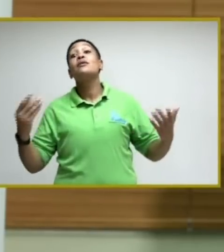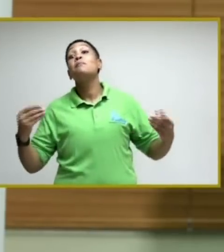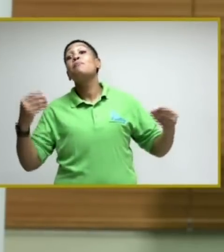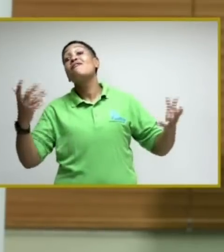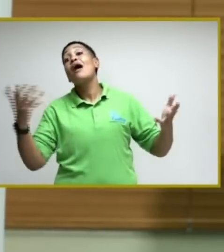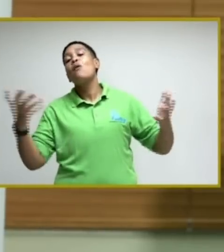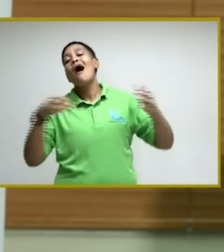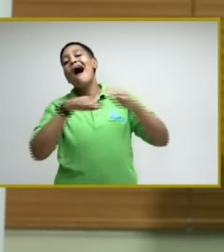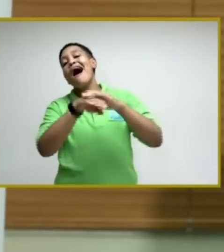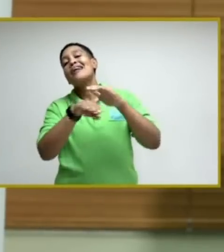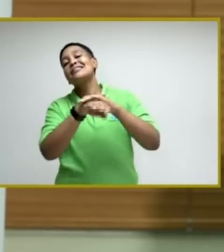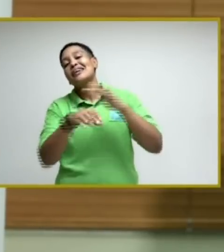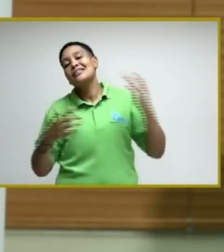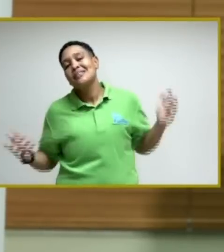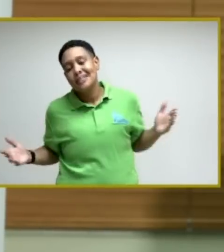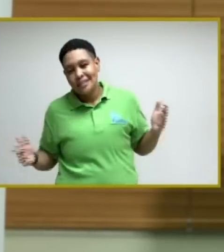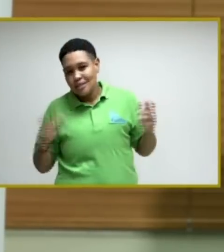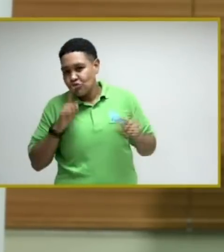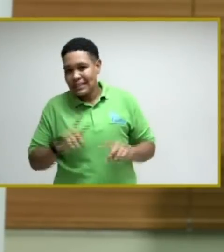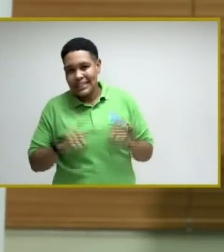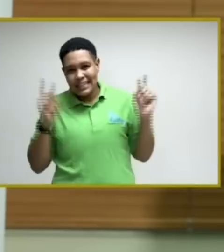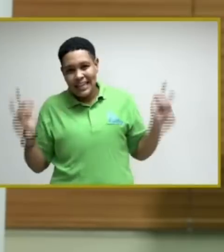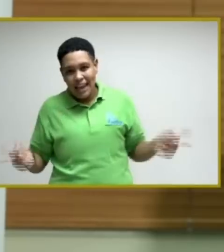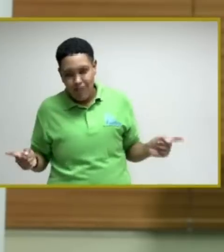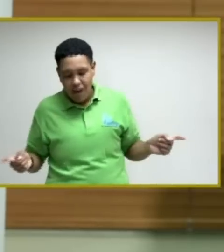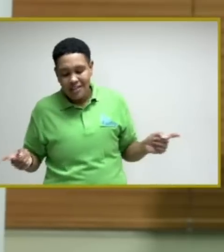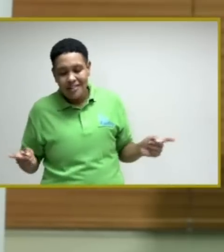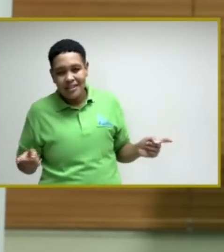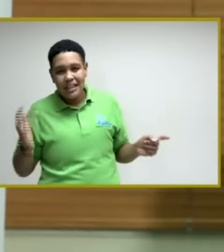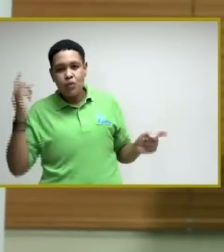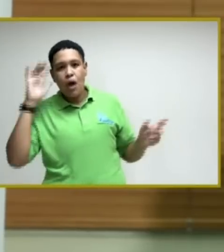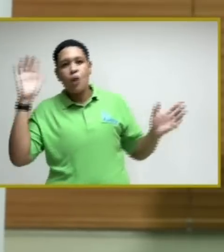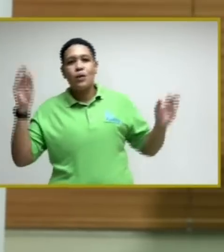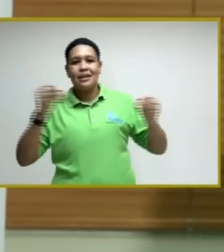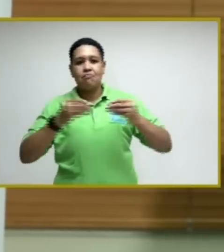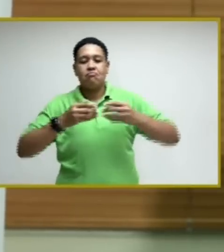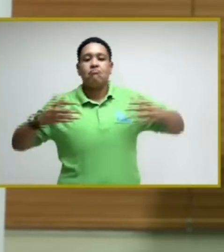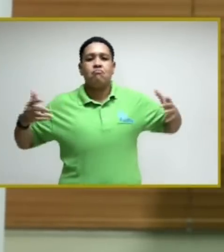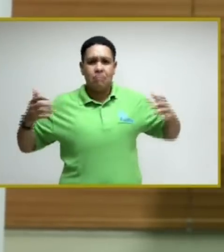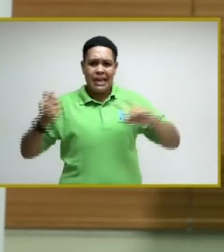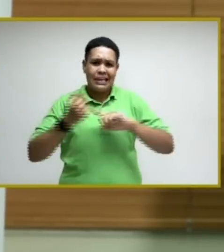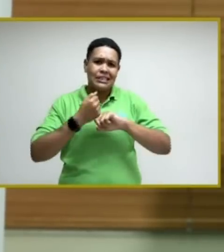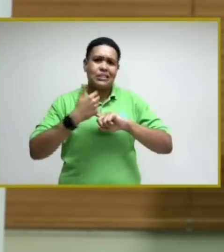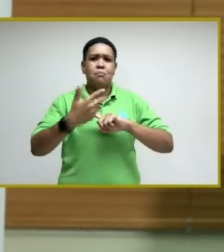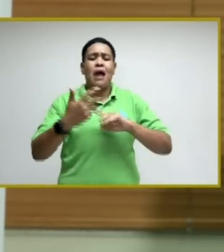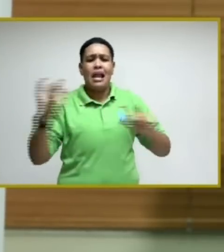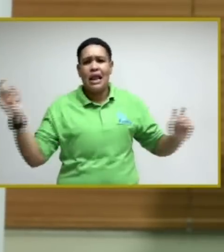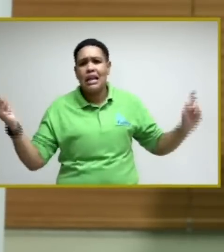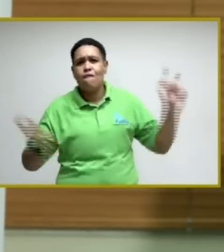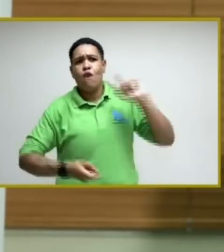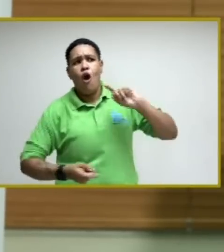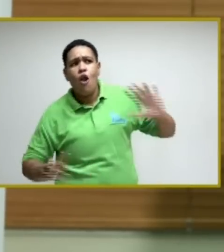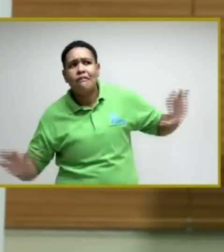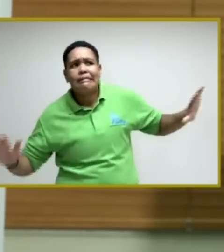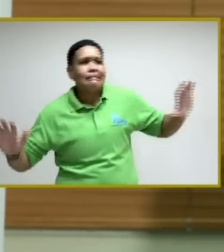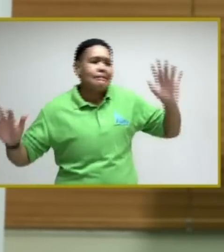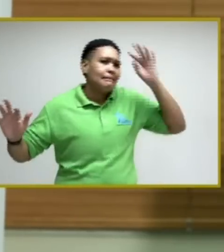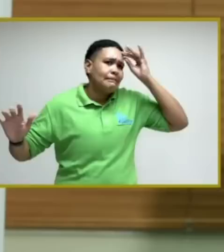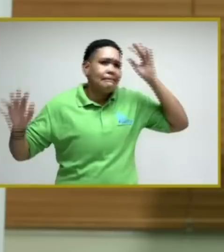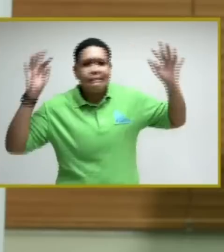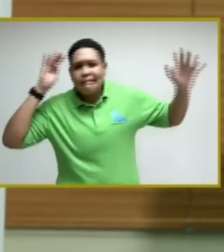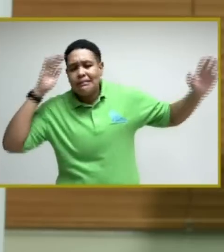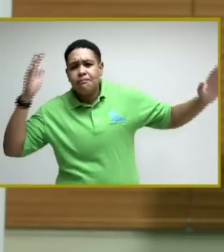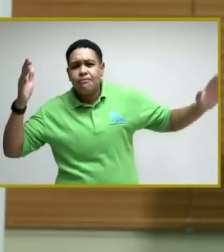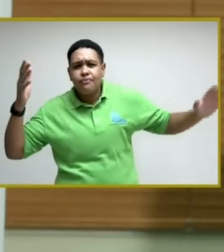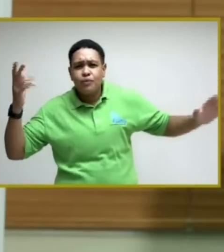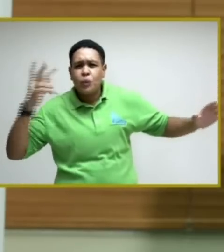accessibility. It's a very different thing. And that's why we are evolving and expanding the outlets. And the bottlenecks